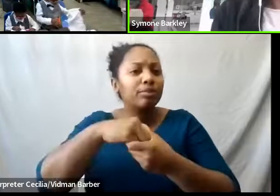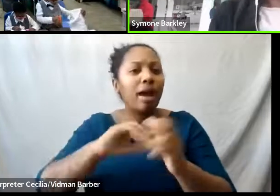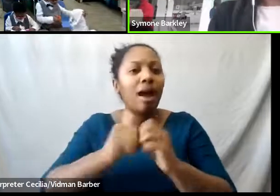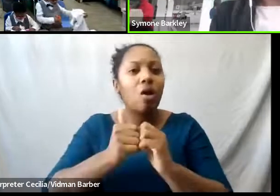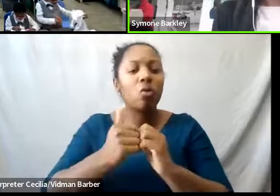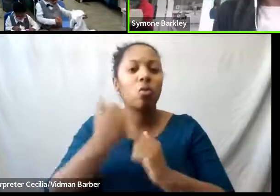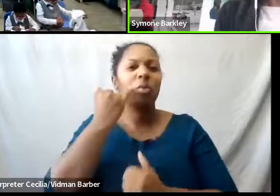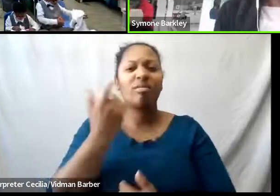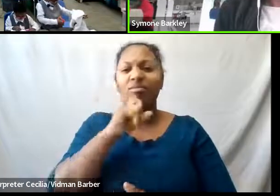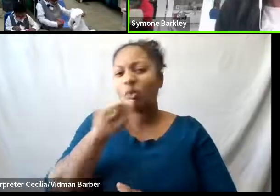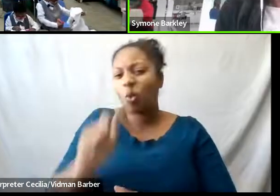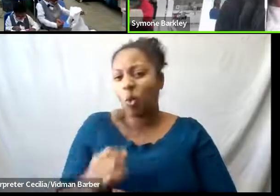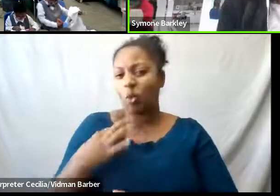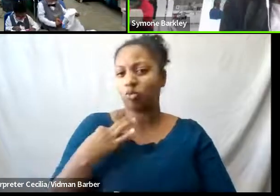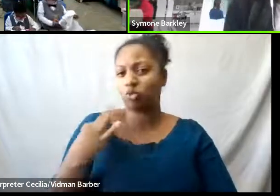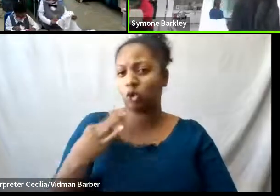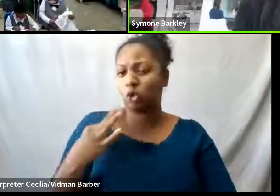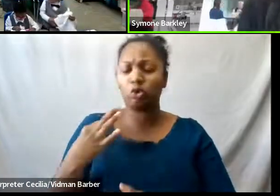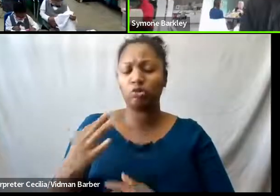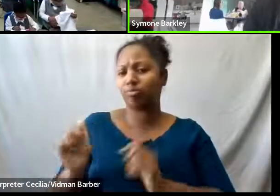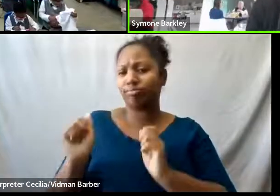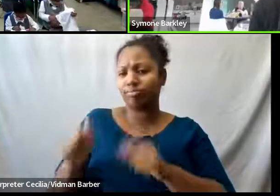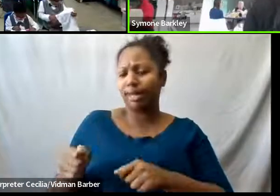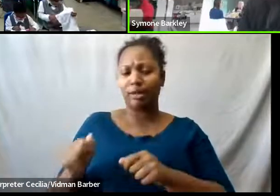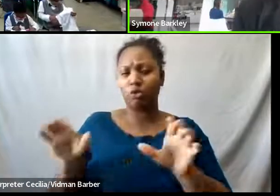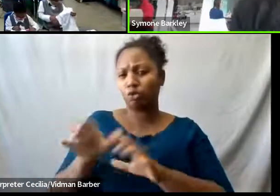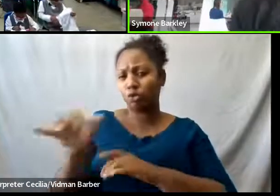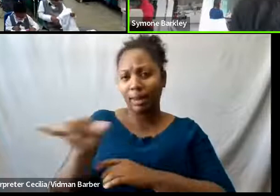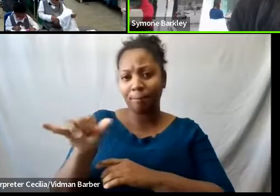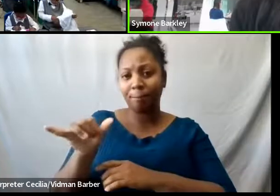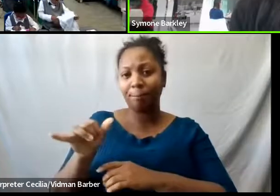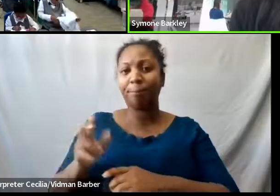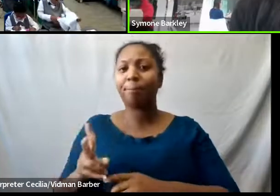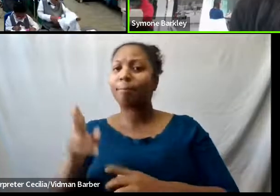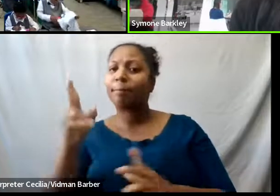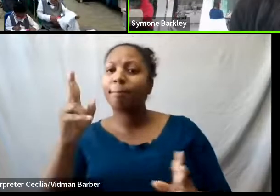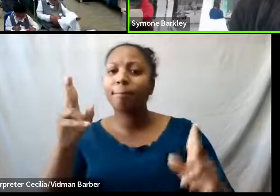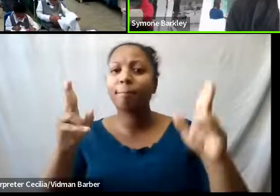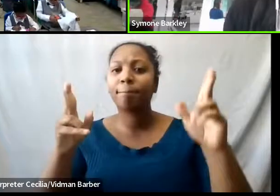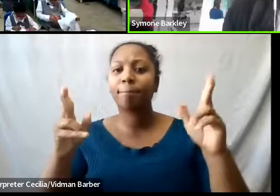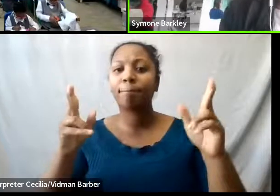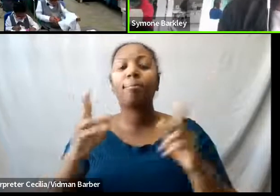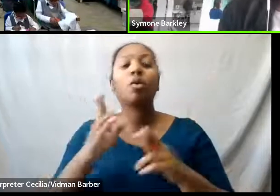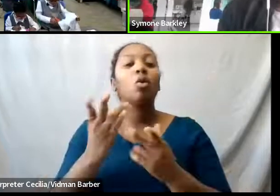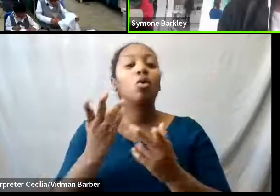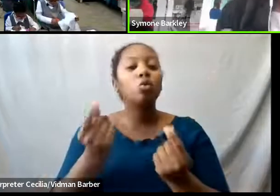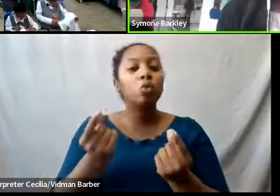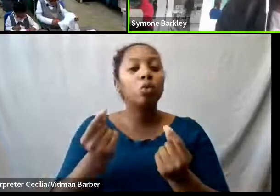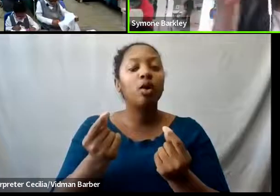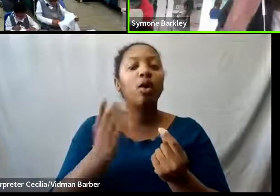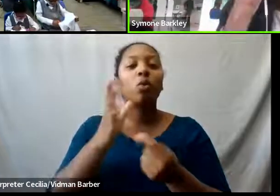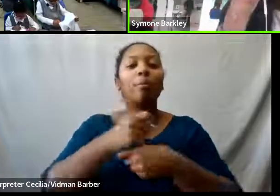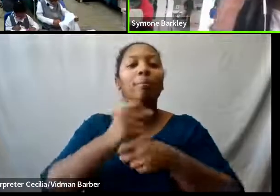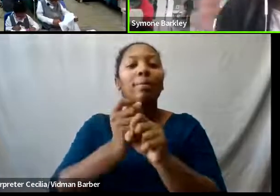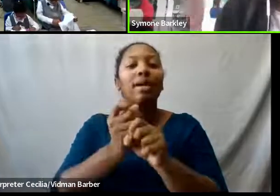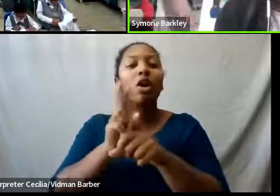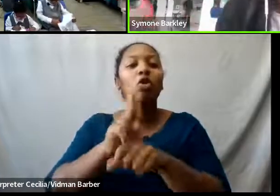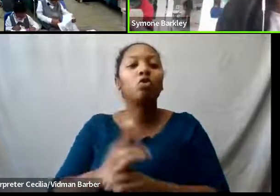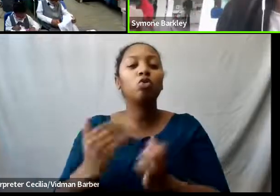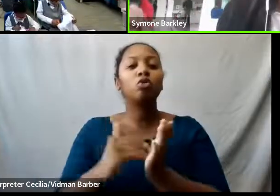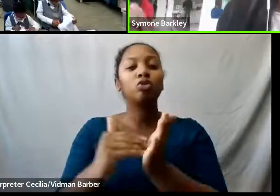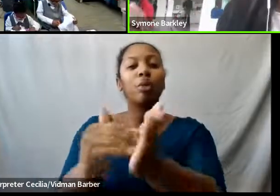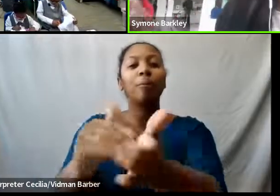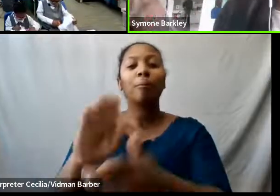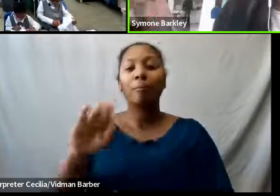actually had that I wasn't wearing anymore, and we are actually going to use them to make a reusable bag. And you can use this bag for anything